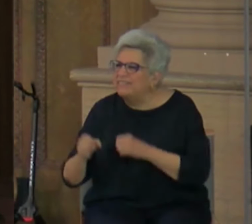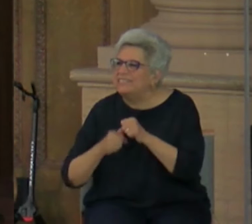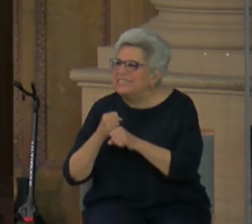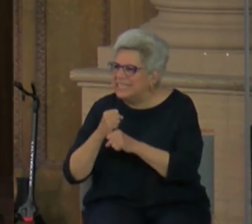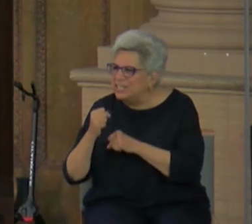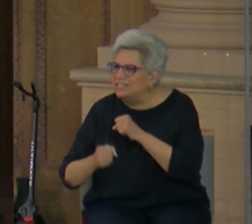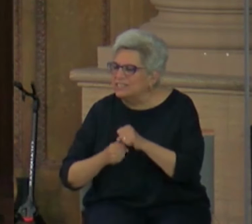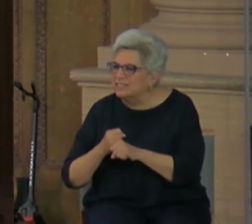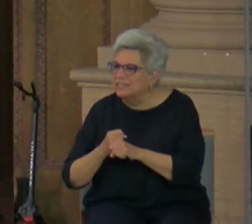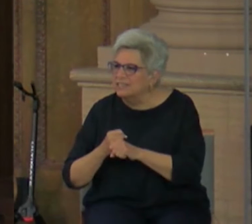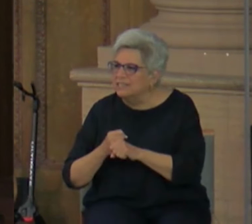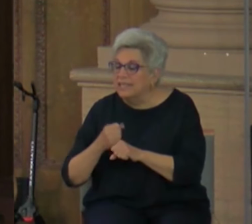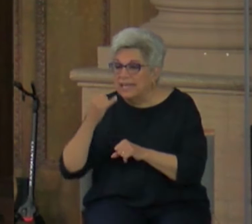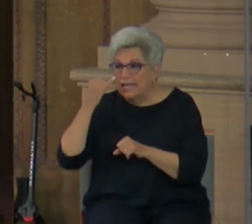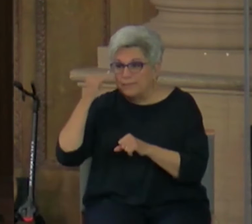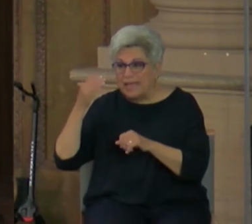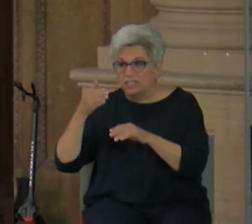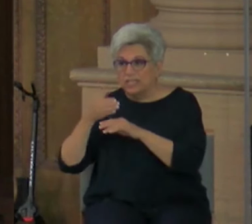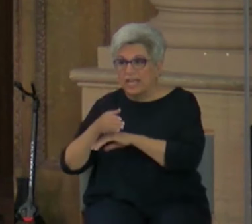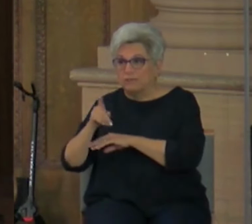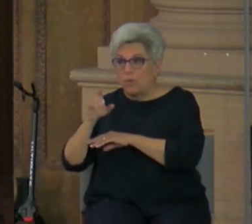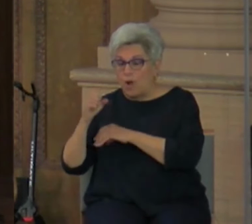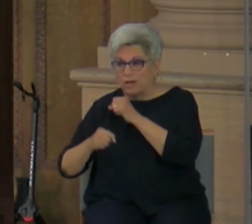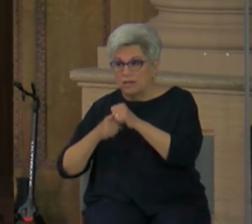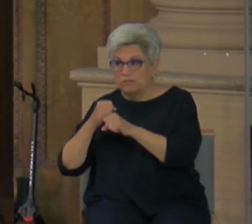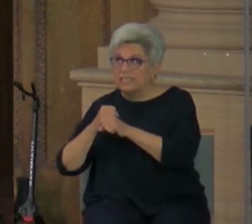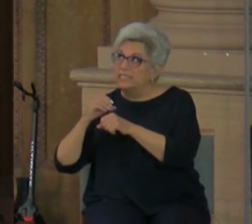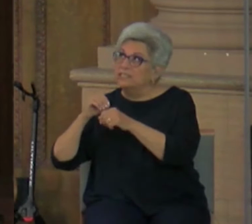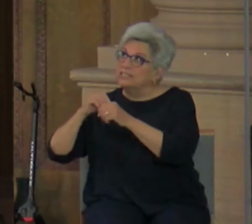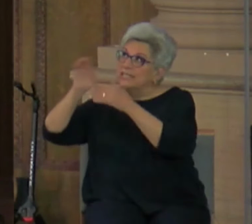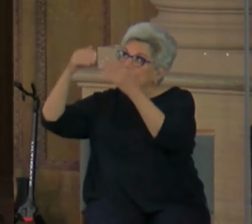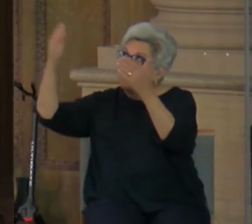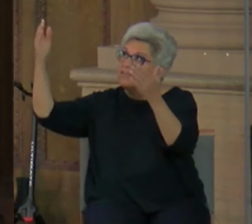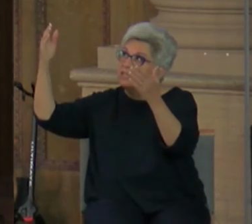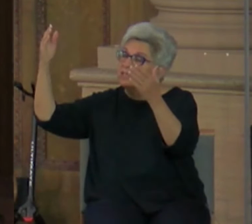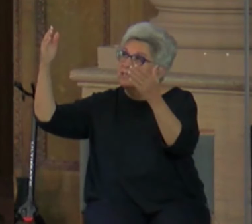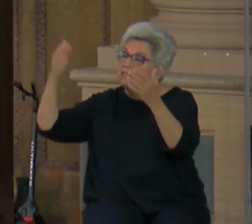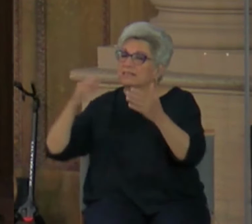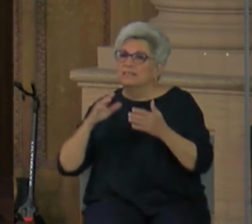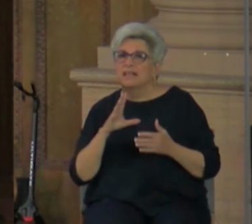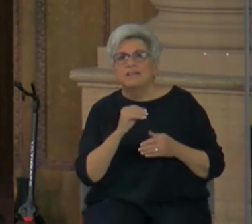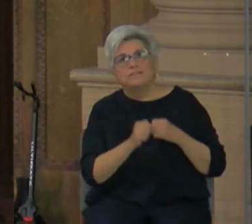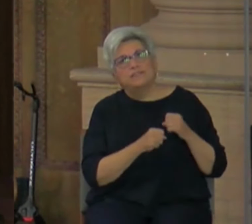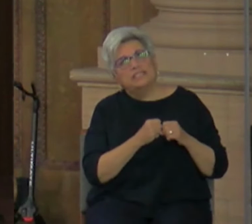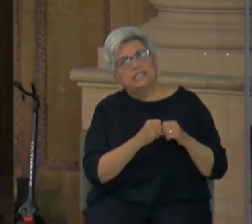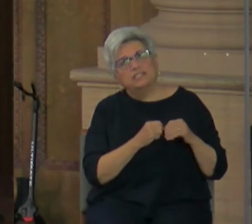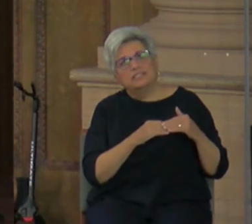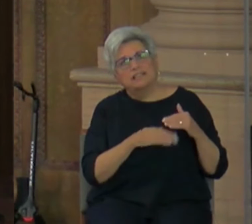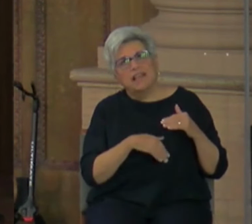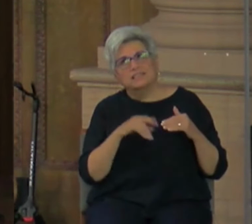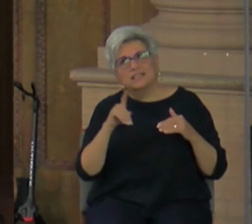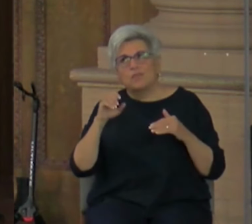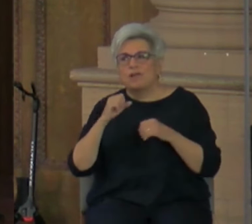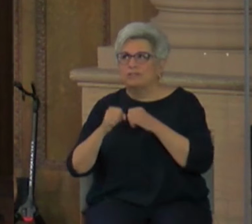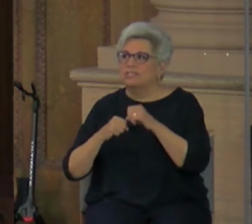after you've spent 100 years with the Lord in glory, the 50 years looks a little bit smaller relative to your whole